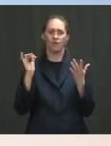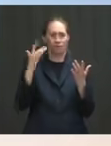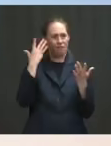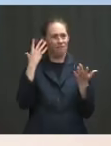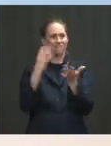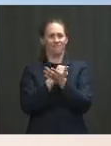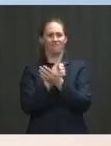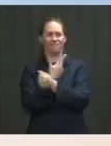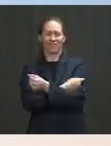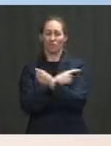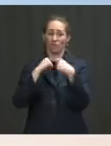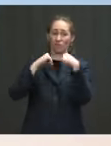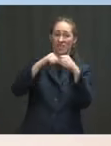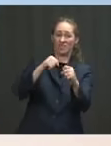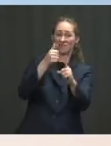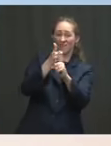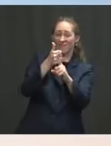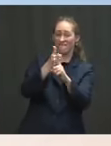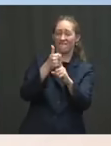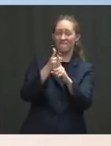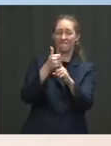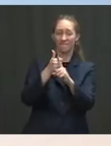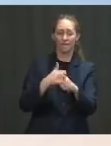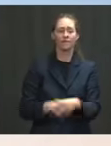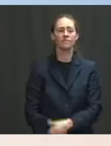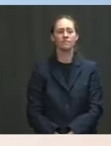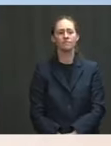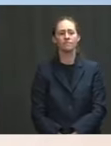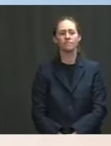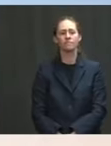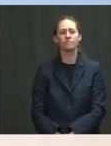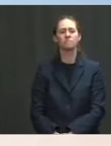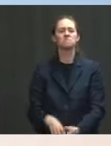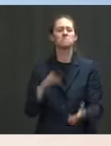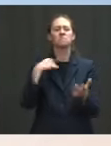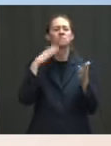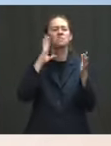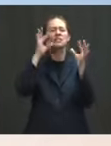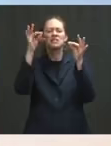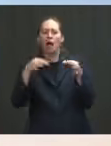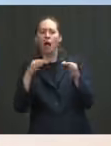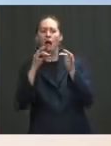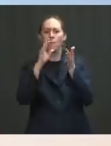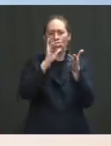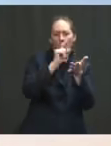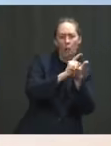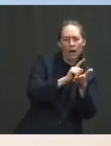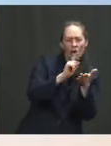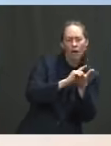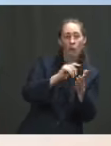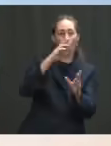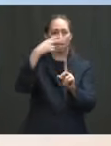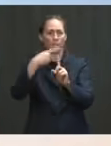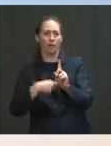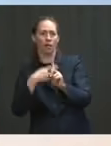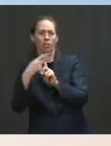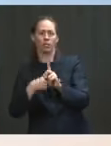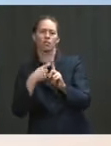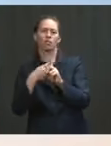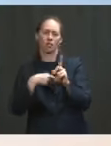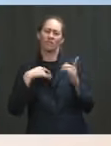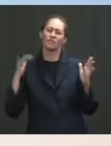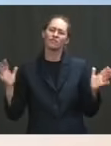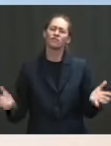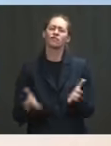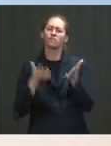from the virus. But we're going to take it week by week, month by month. Right now, we're continuing to press to get more people vaccinated. We know that